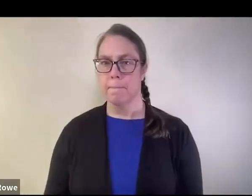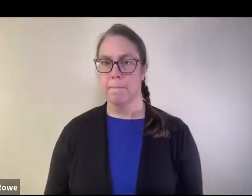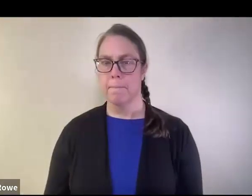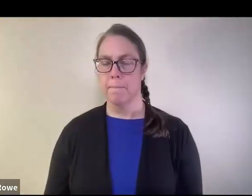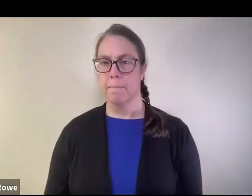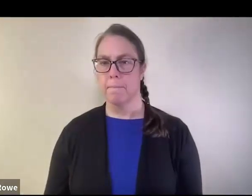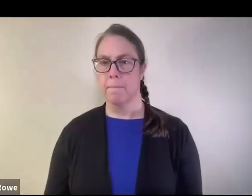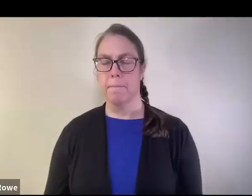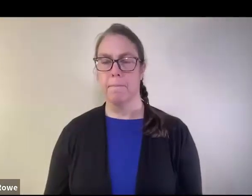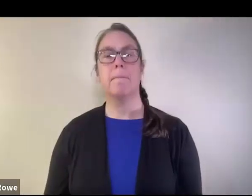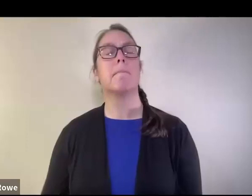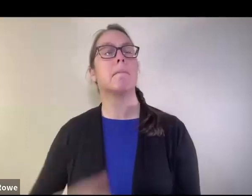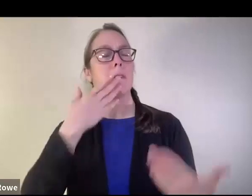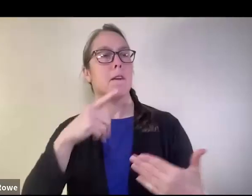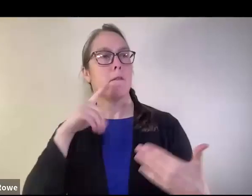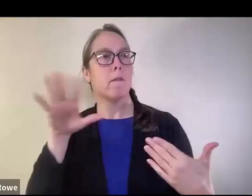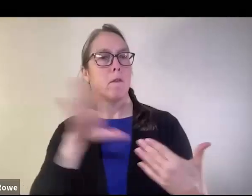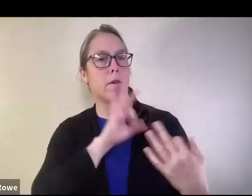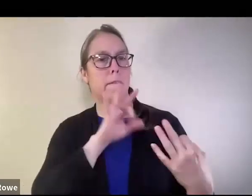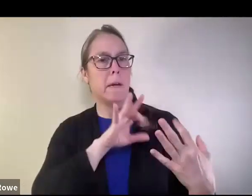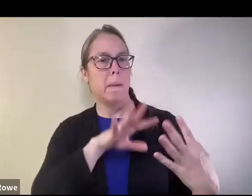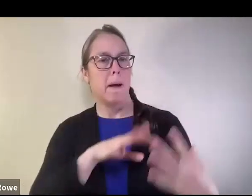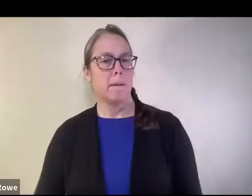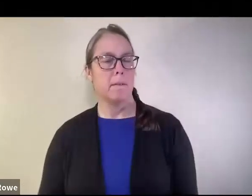Thank you for those feedbacks.